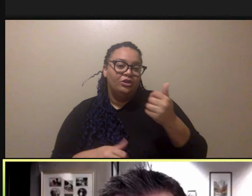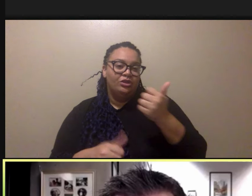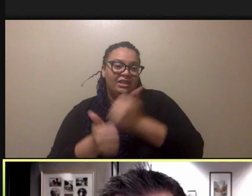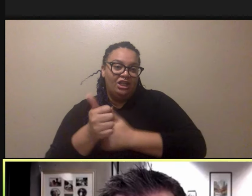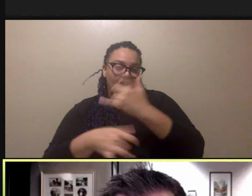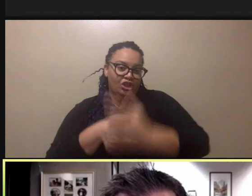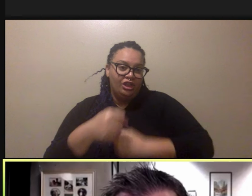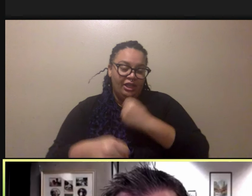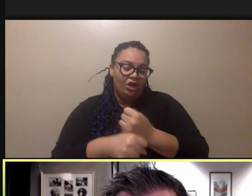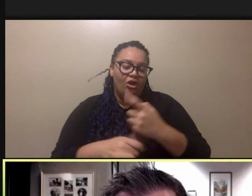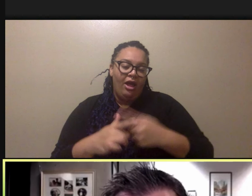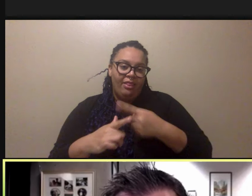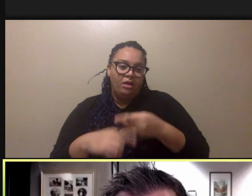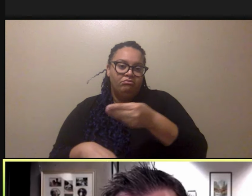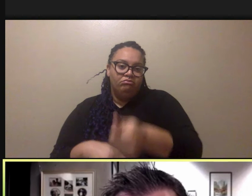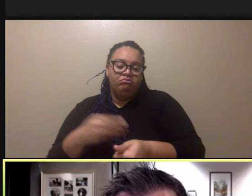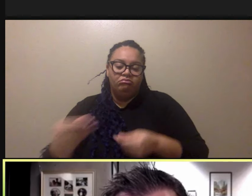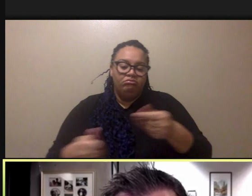operation.